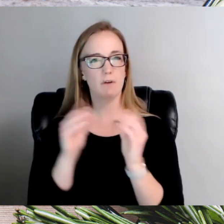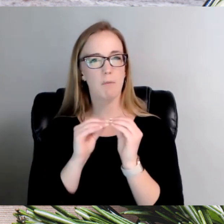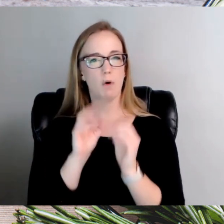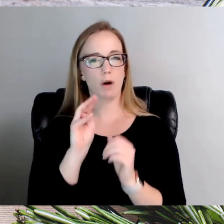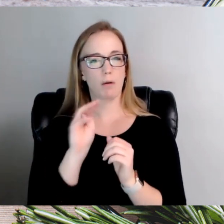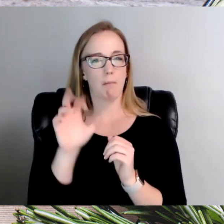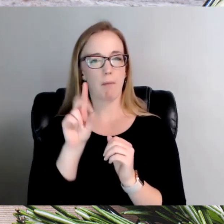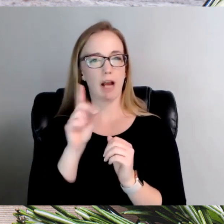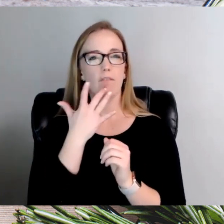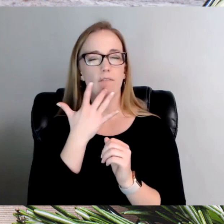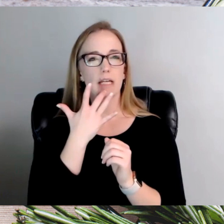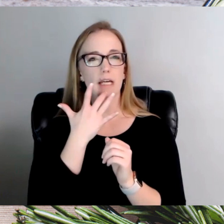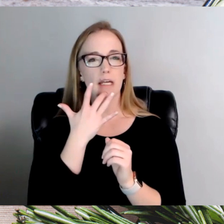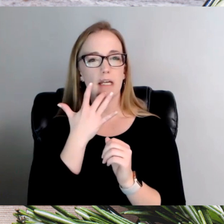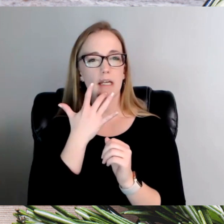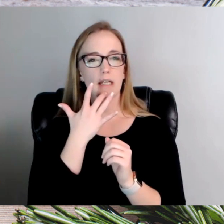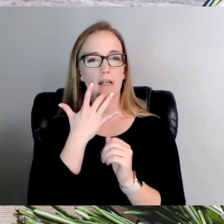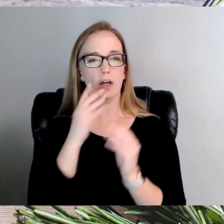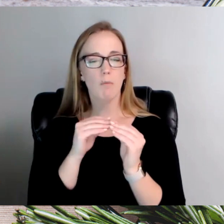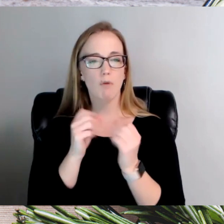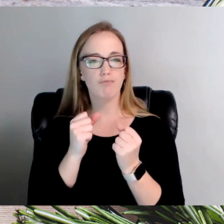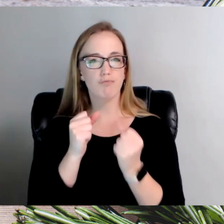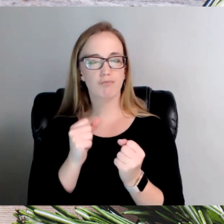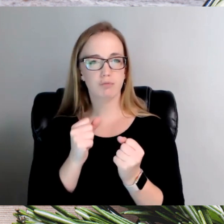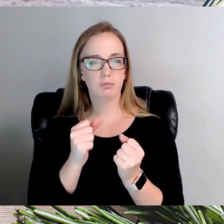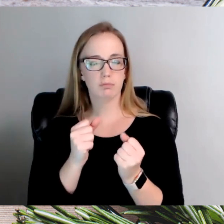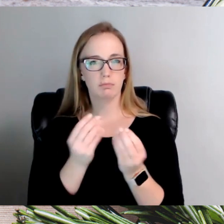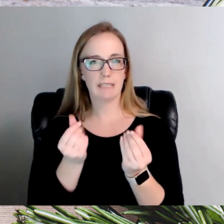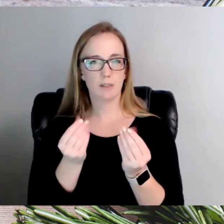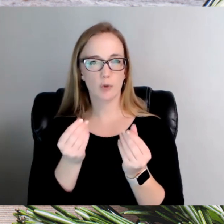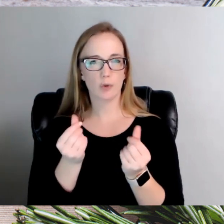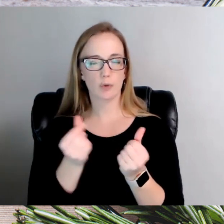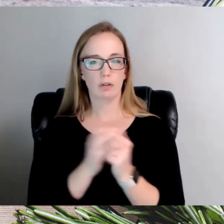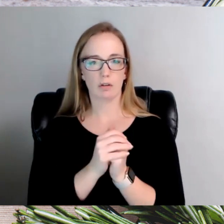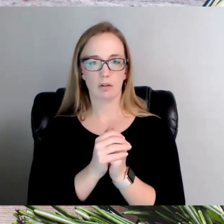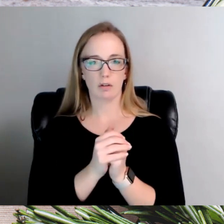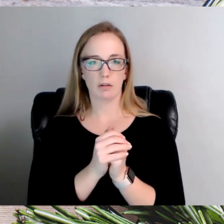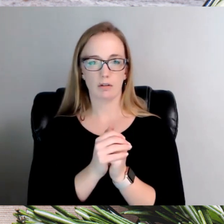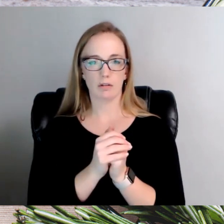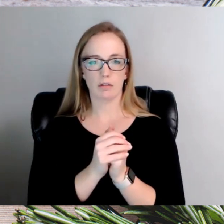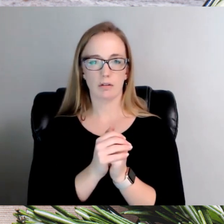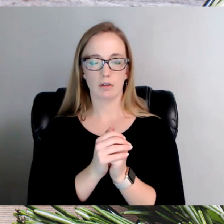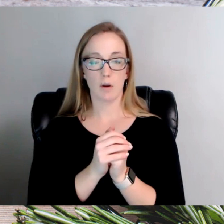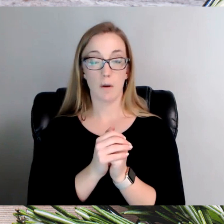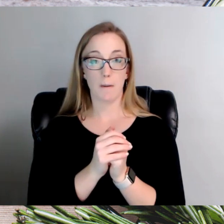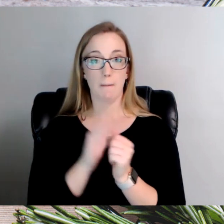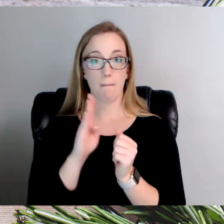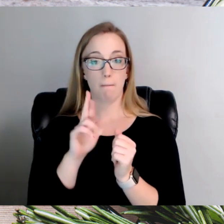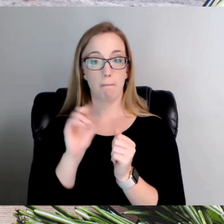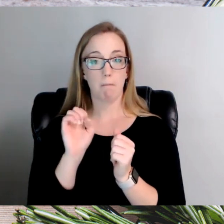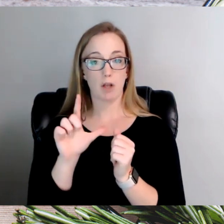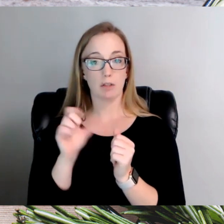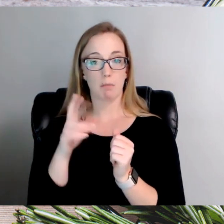If your next layer did not look too appetizing, you could go ahead and remove another layer if needed. This one